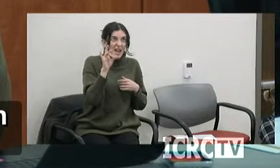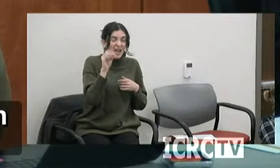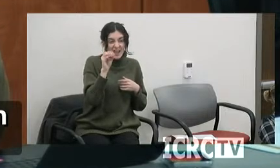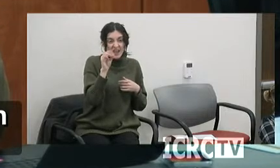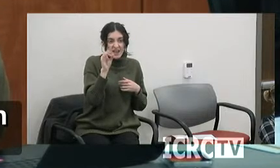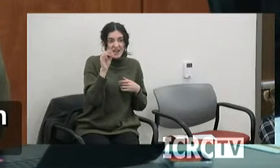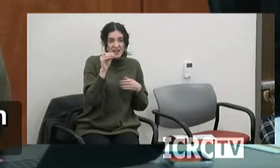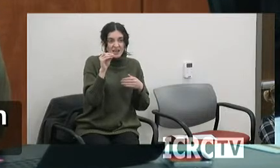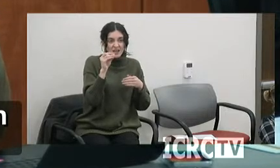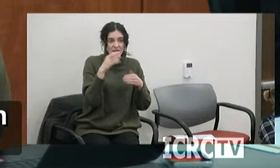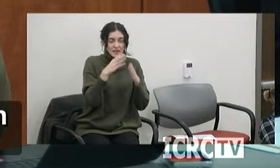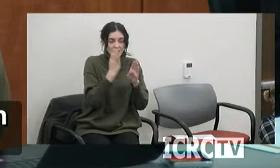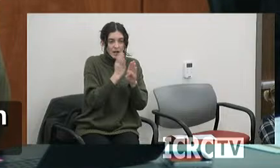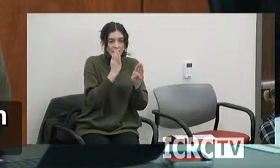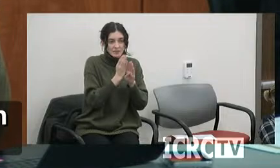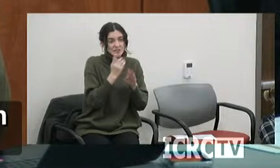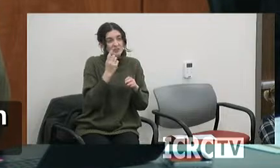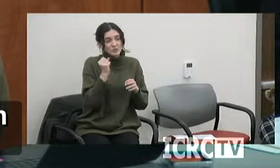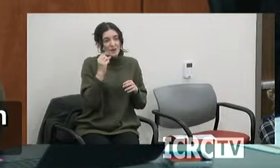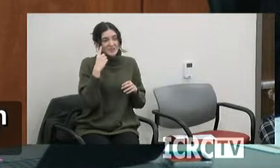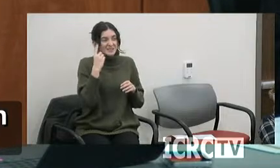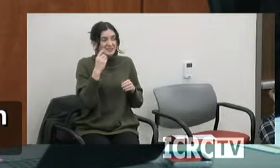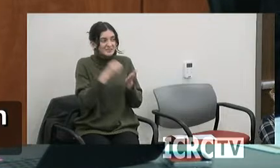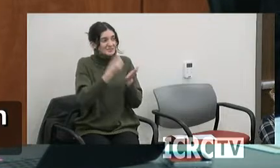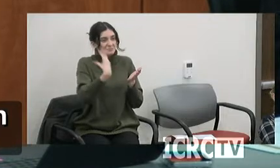but we'd certainly love to sit down and have a chat with you.